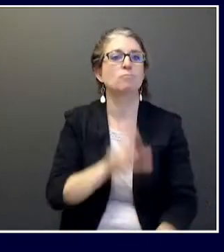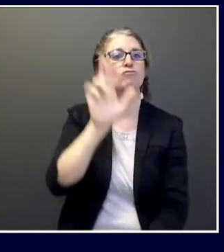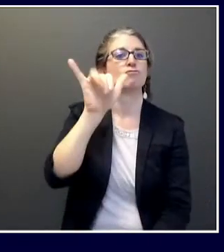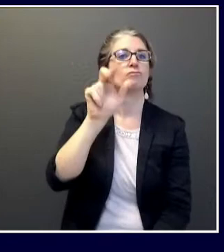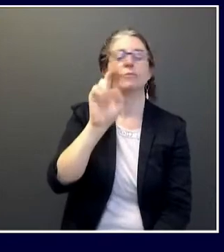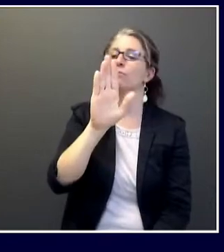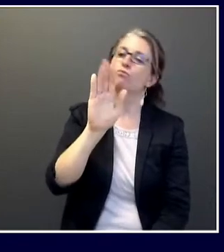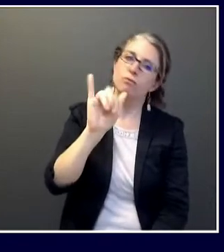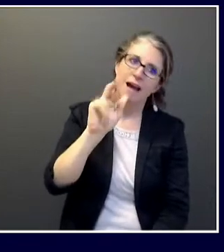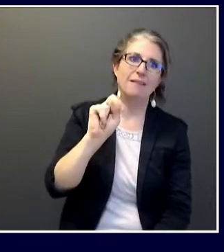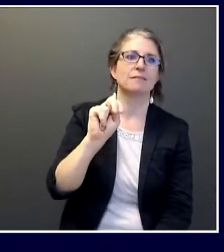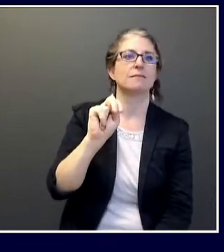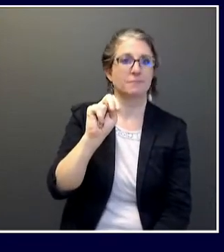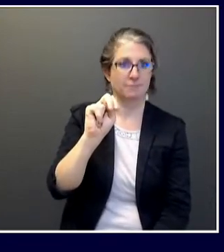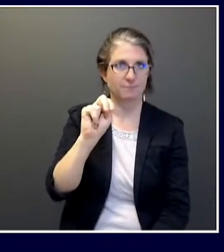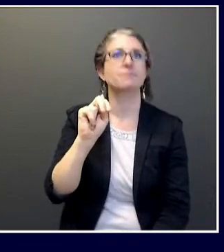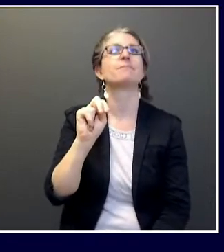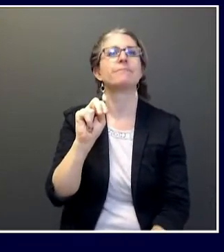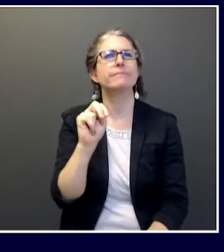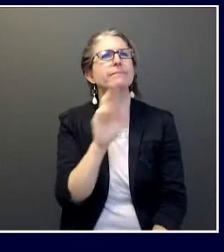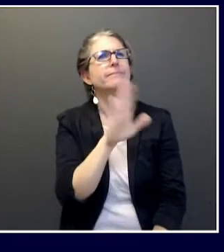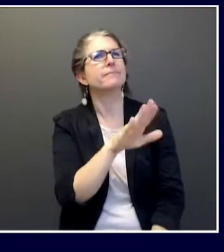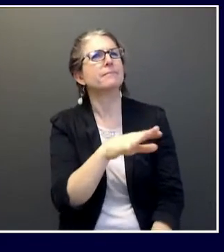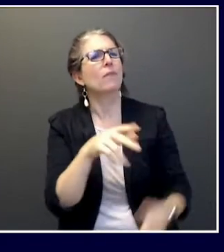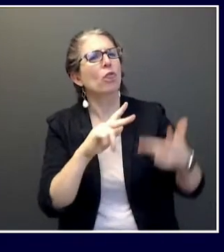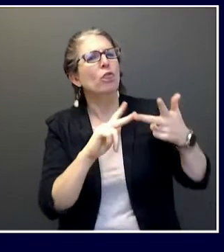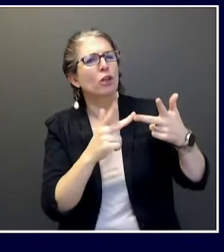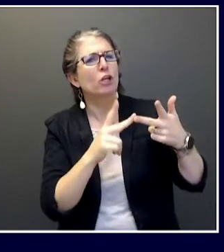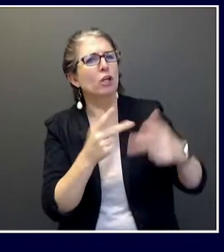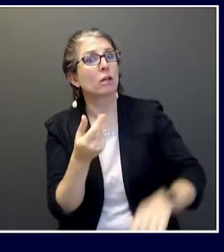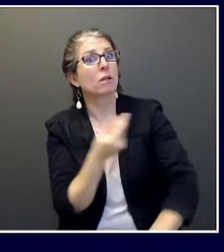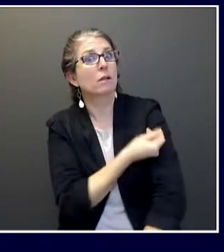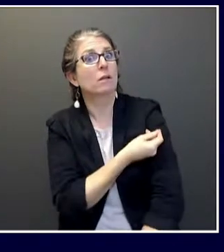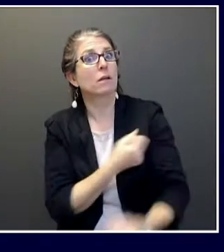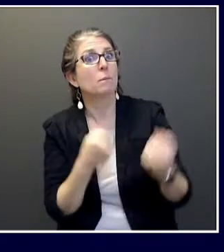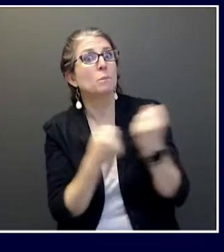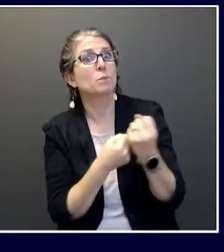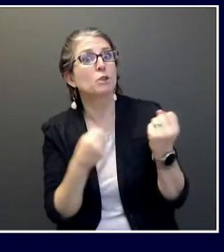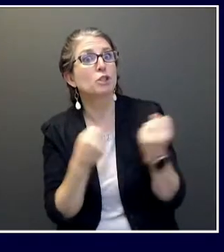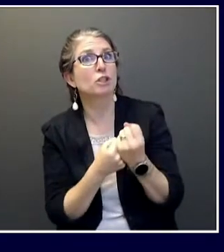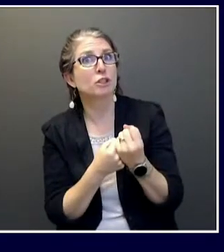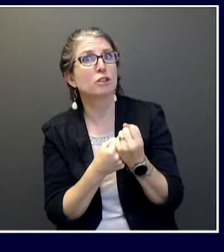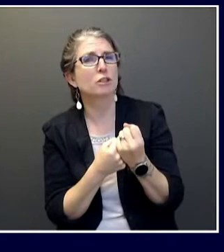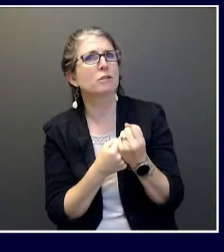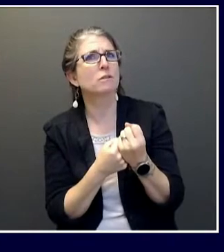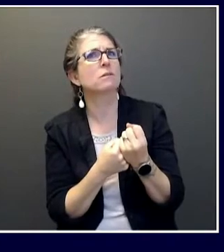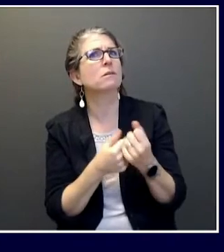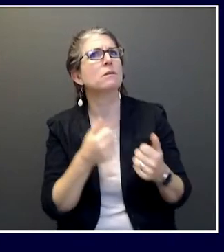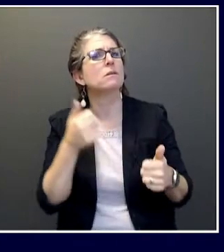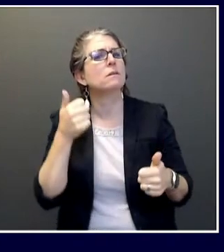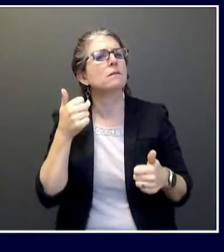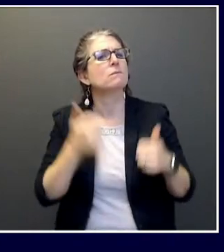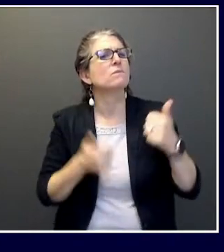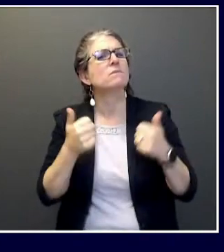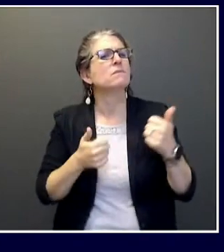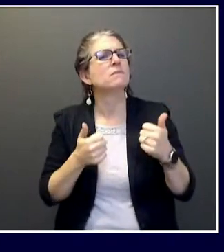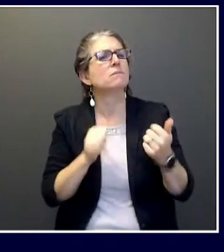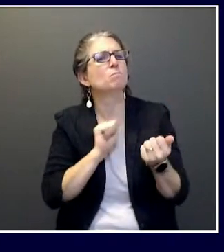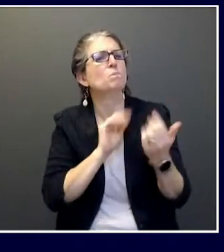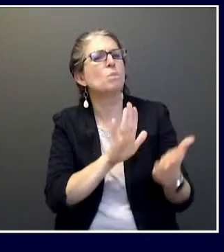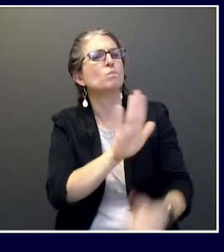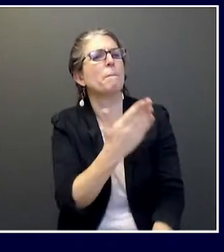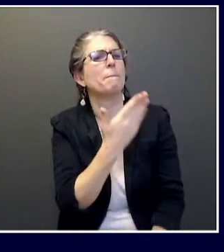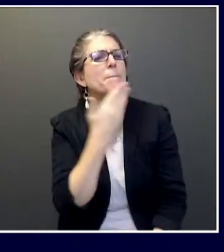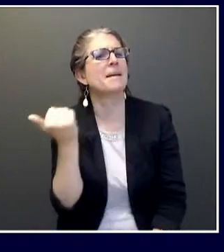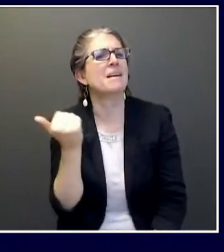boosters, I wonder if you could give us a little information about best policies if you are a fully vaccinated person, and what would